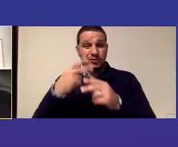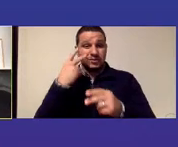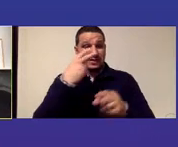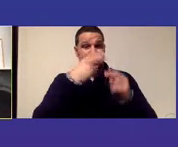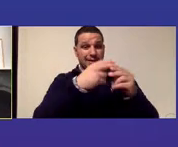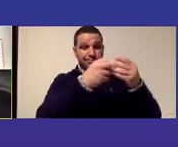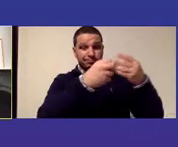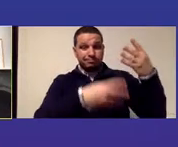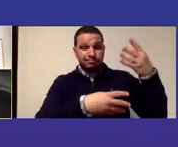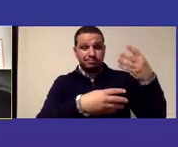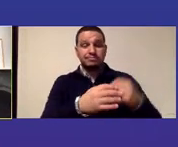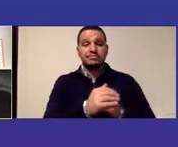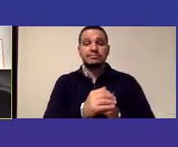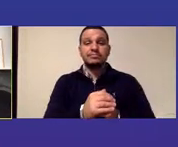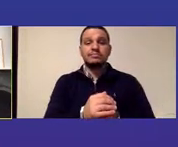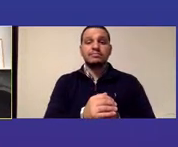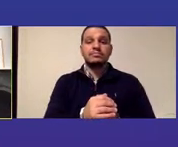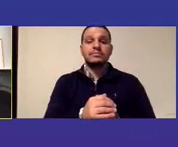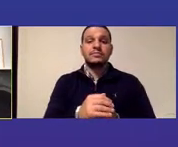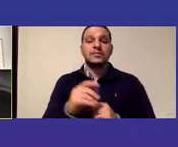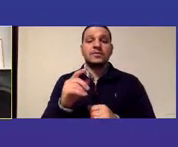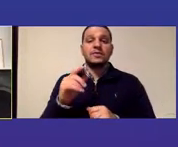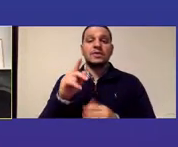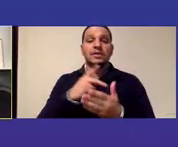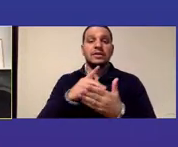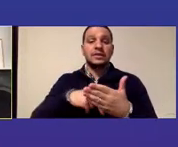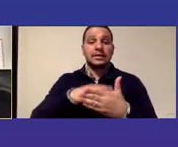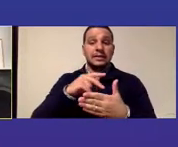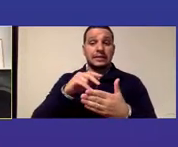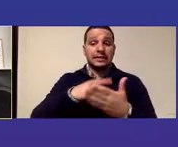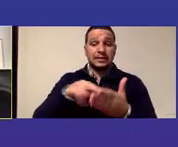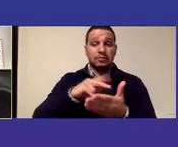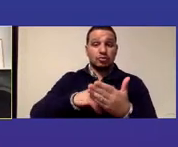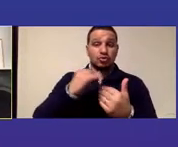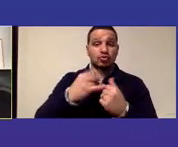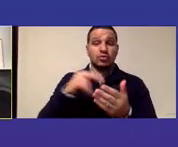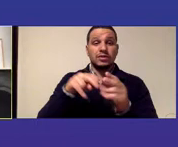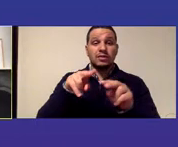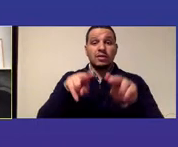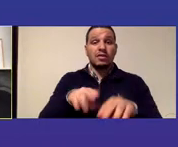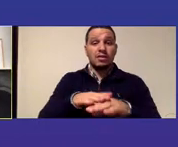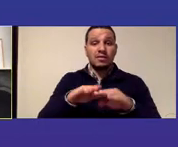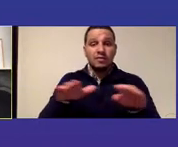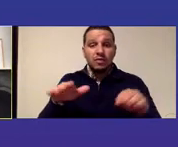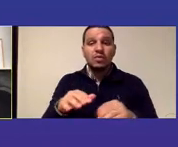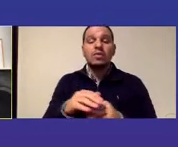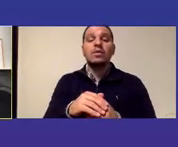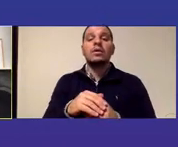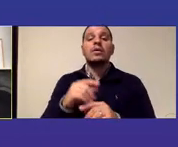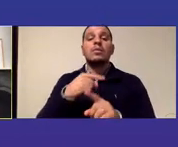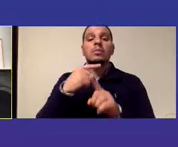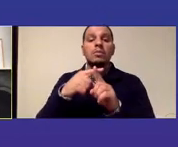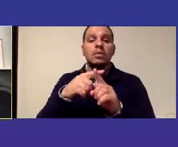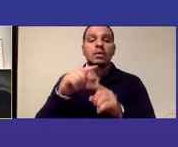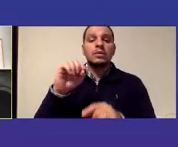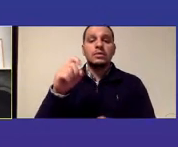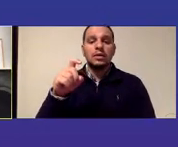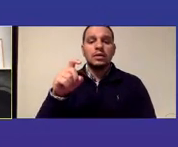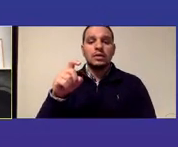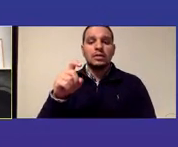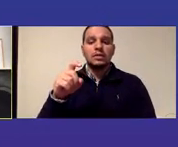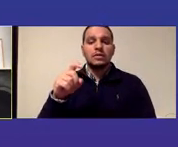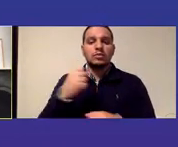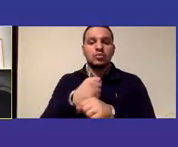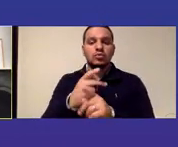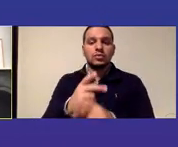an image of Black Iris Dance Project, two dancers laying on the ground, and the text of the figures